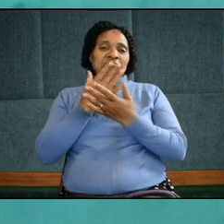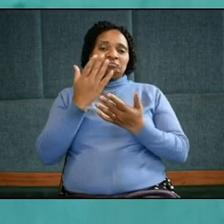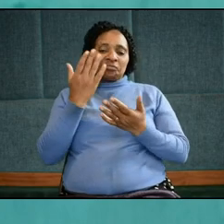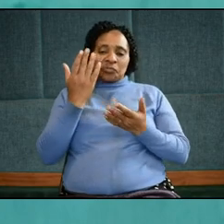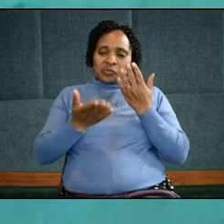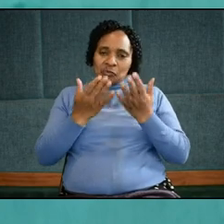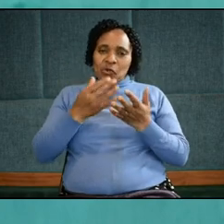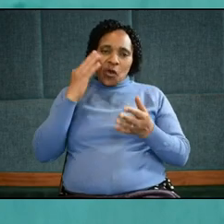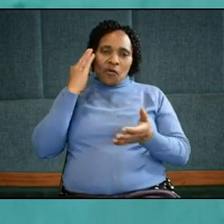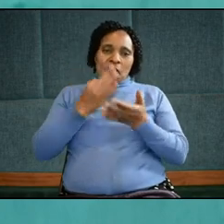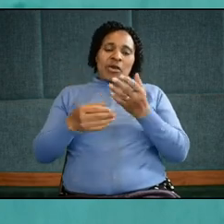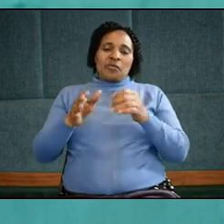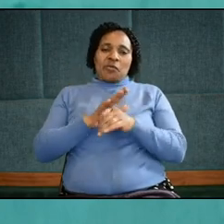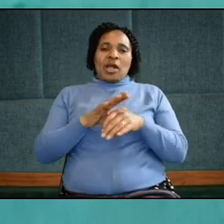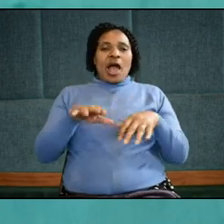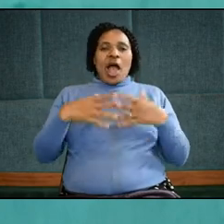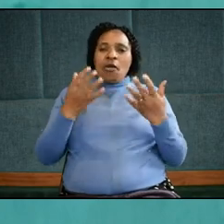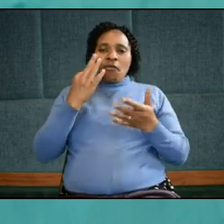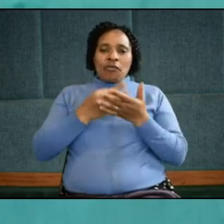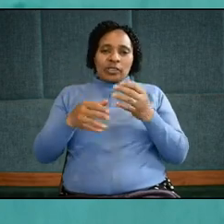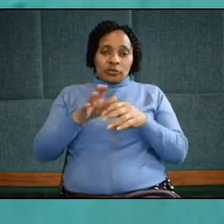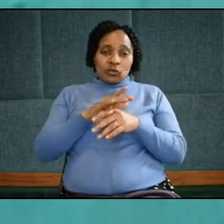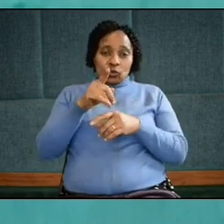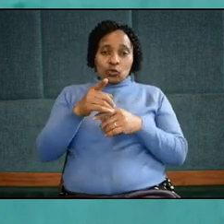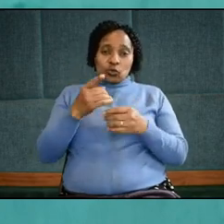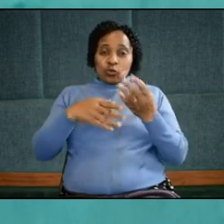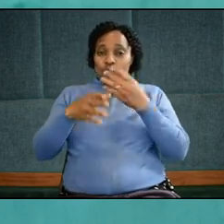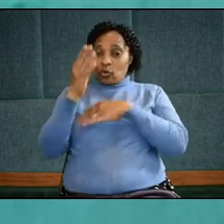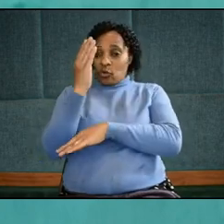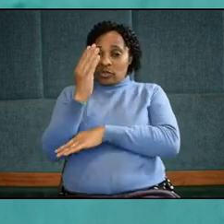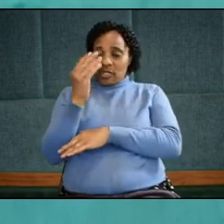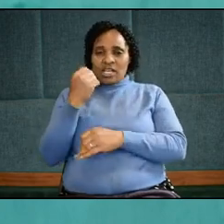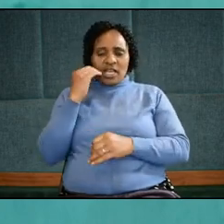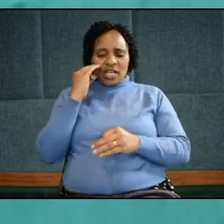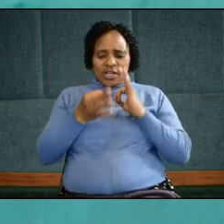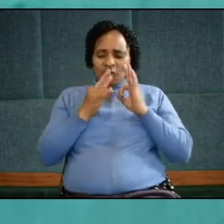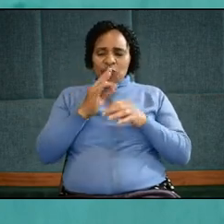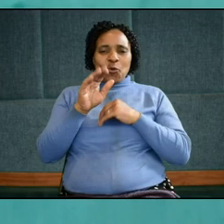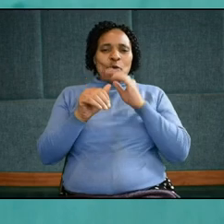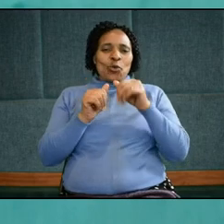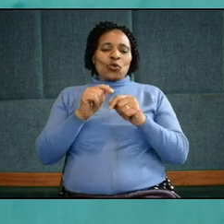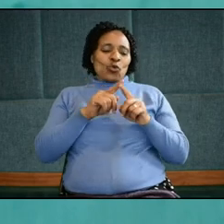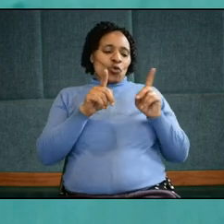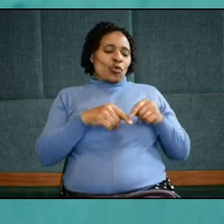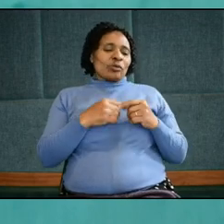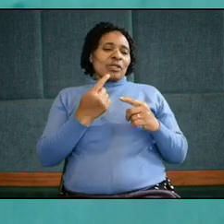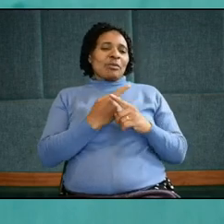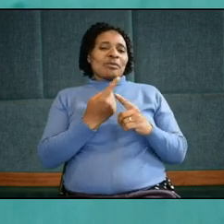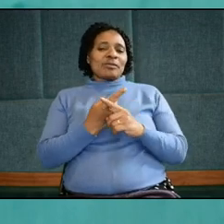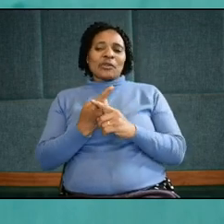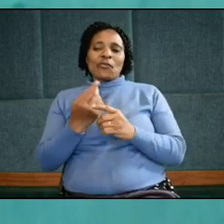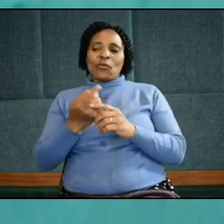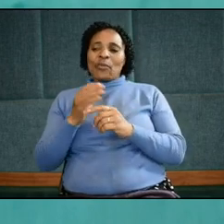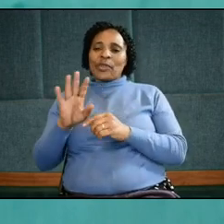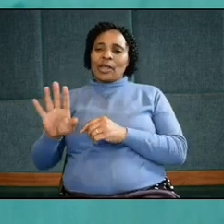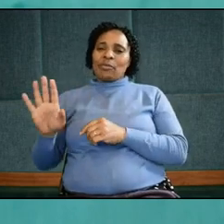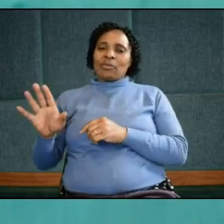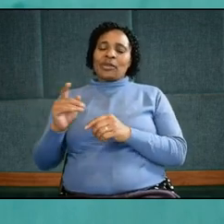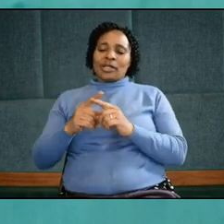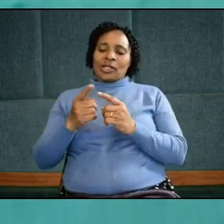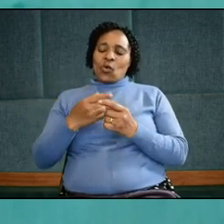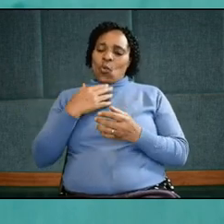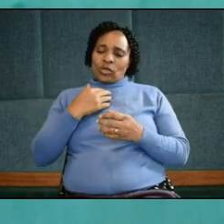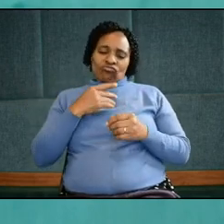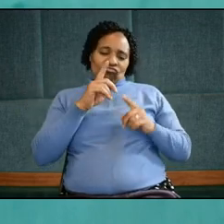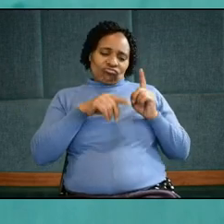factor? Like, how faithful are you to God? If I was to call your friends and mm-hmm. just put you in a room separate from them and ask them to rate Steve on a